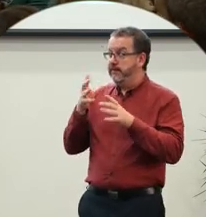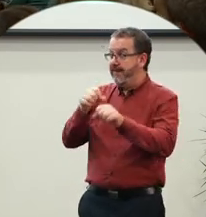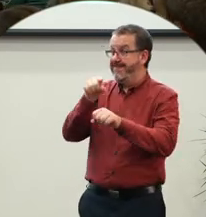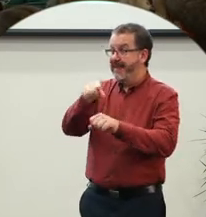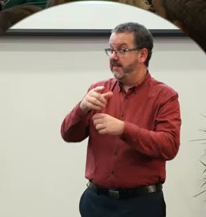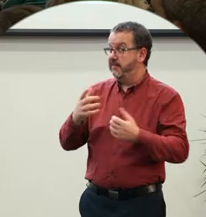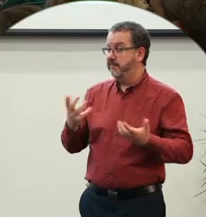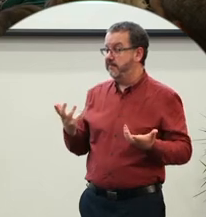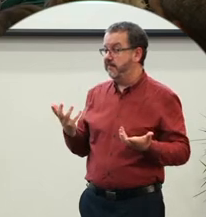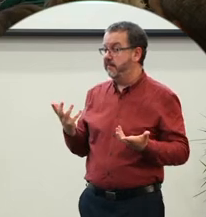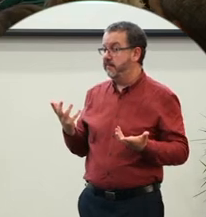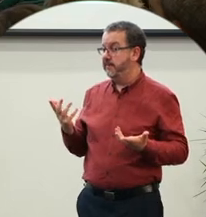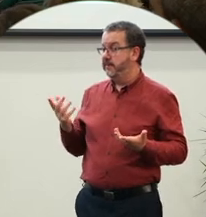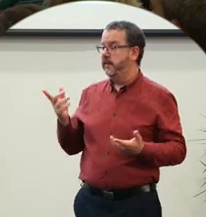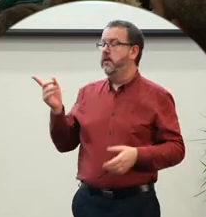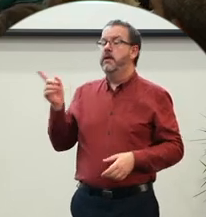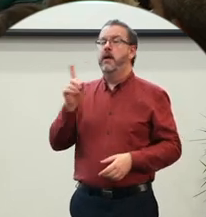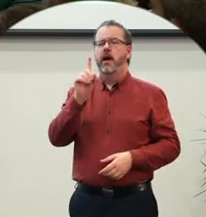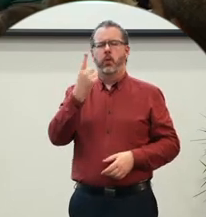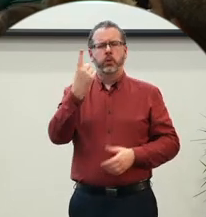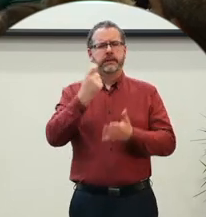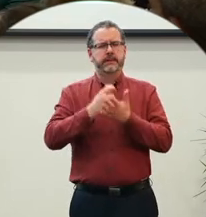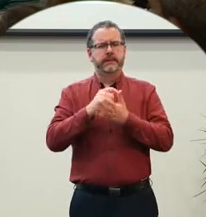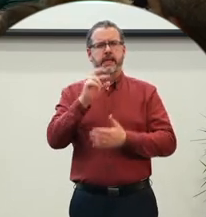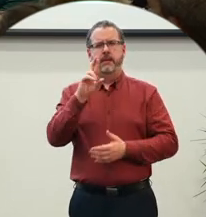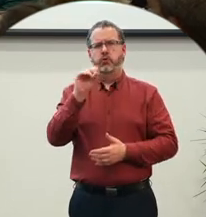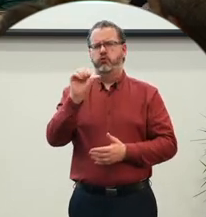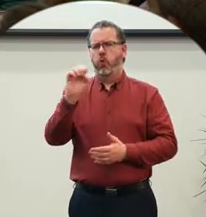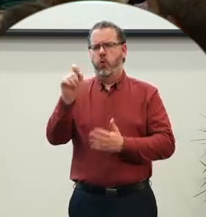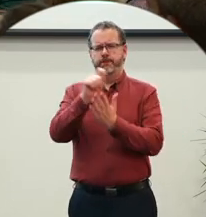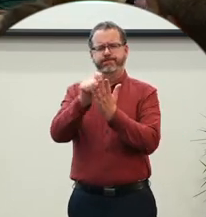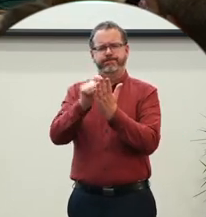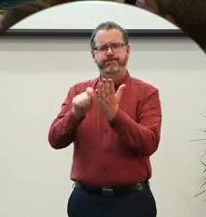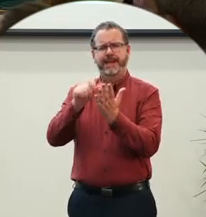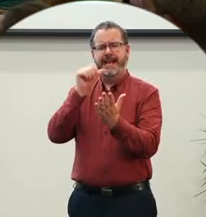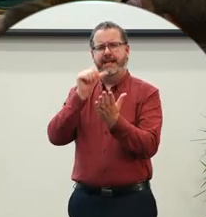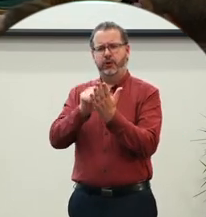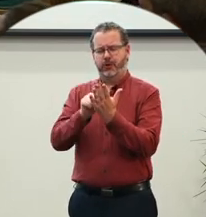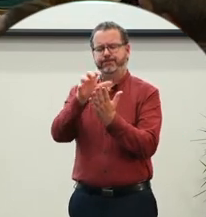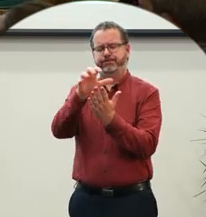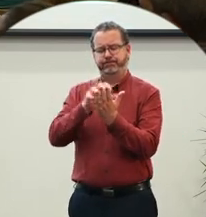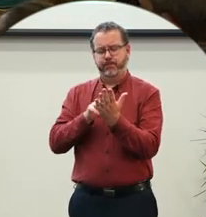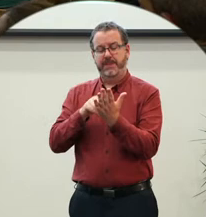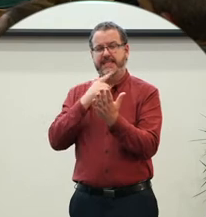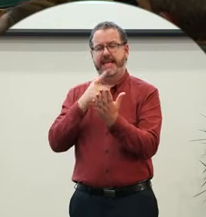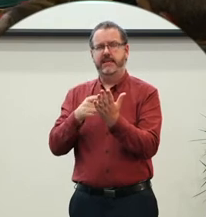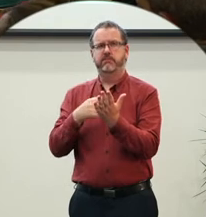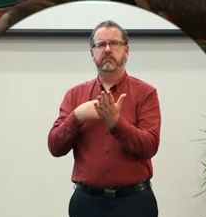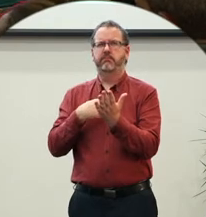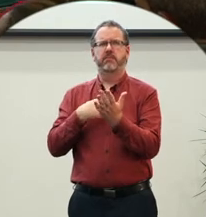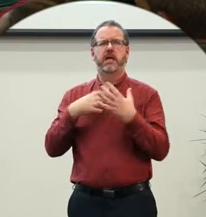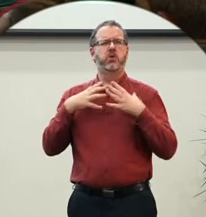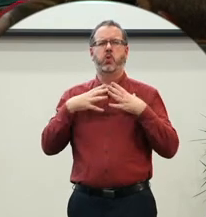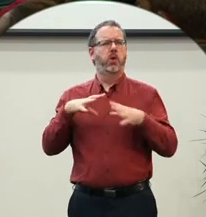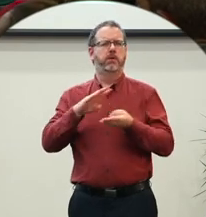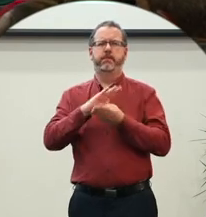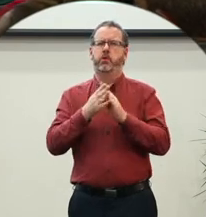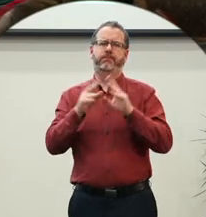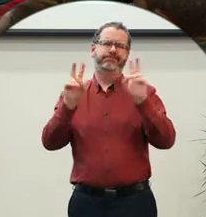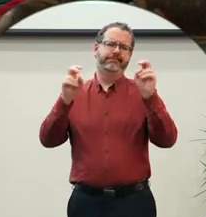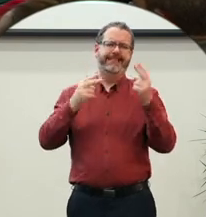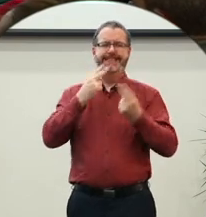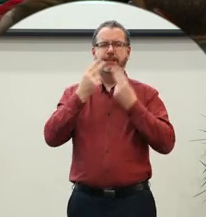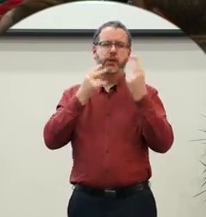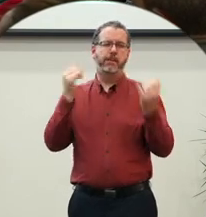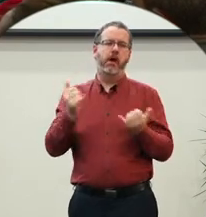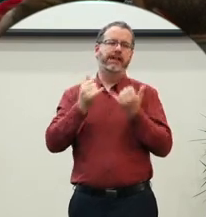She wrote a letter once where she talked about not wanting to be a dinner party academic or not wanting to be a dinner